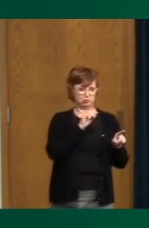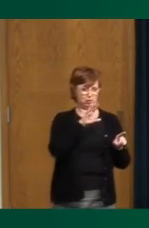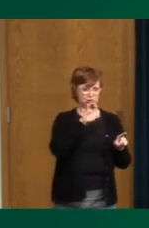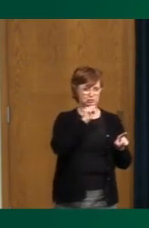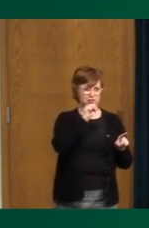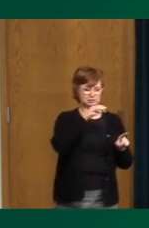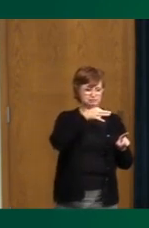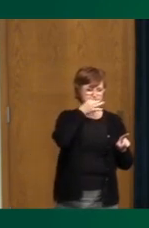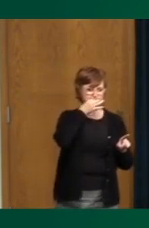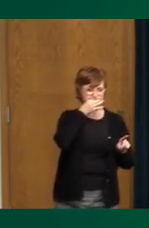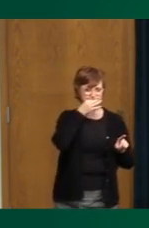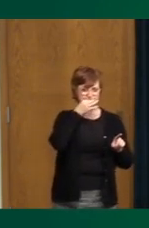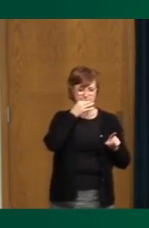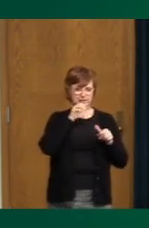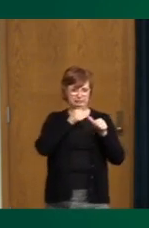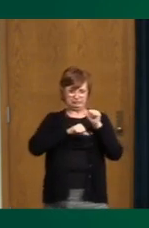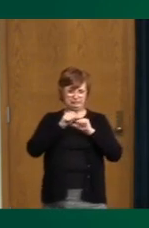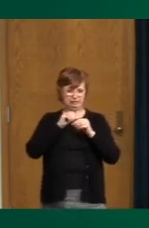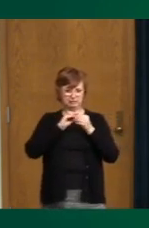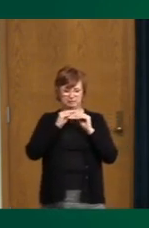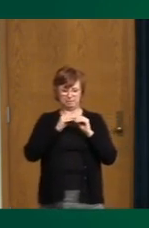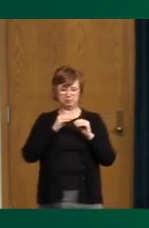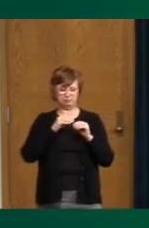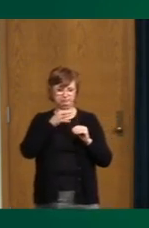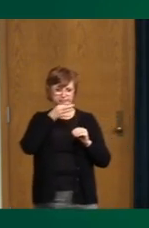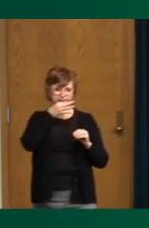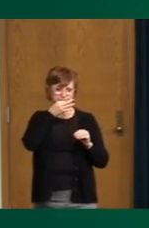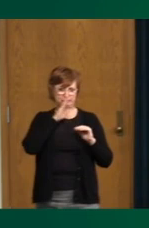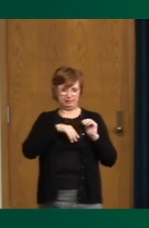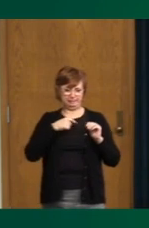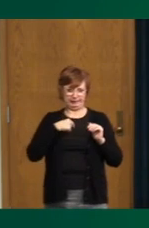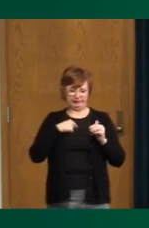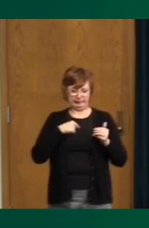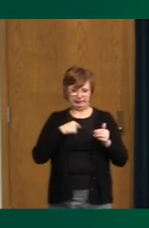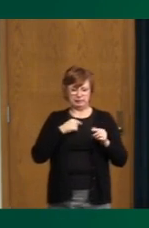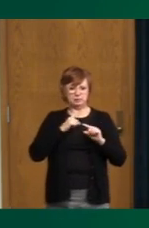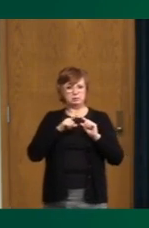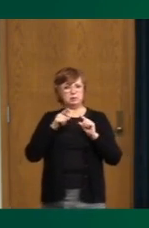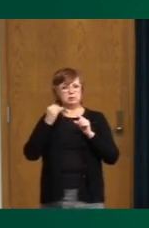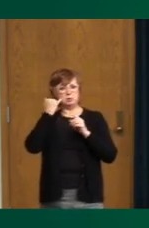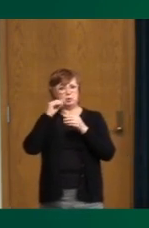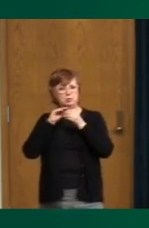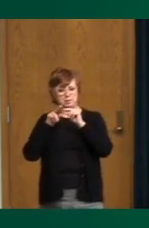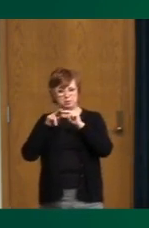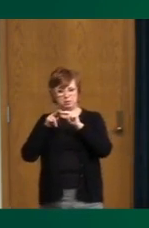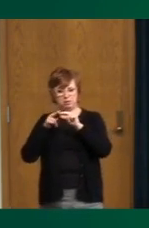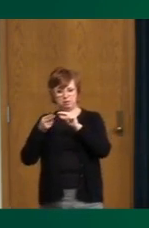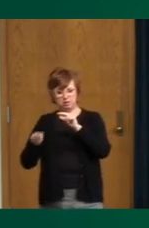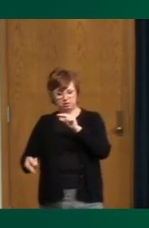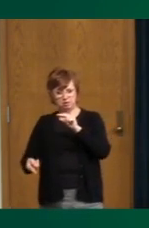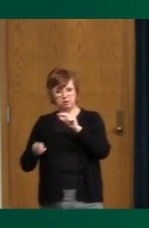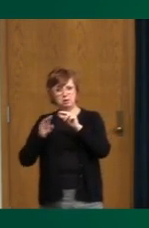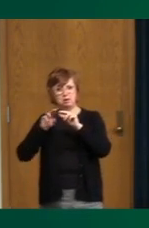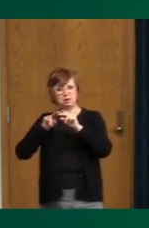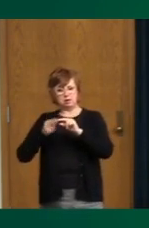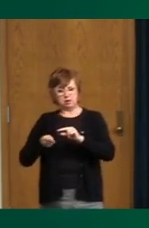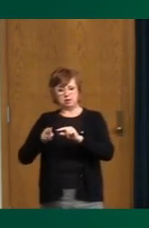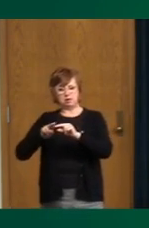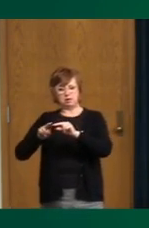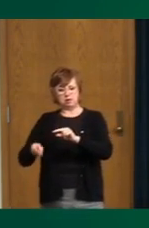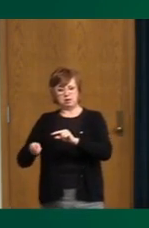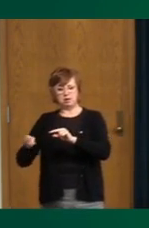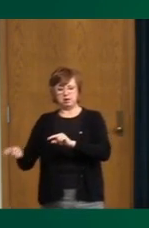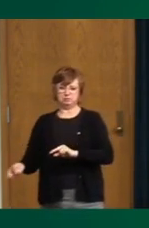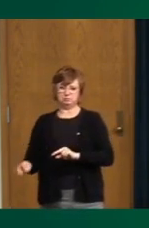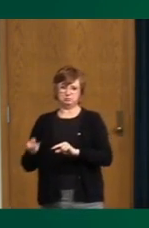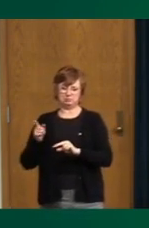the epidemiology and the numbers than most certainly I am, but if we can lower that community infection rate, that is the best